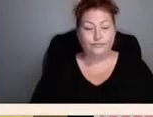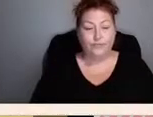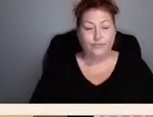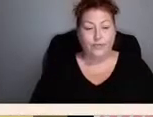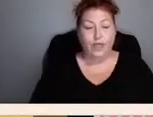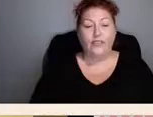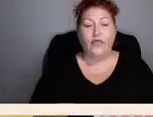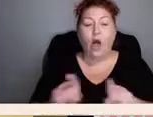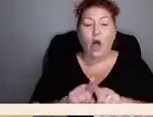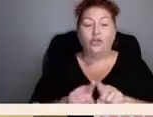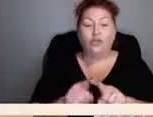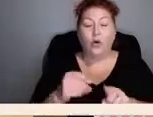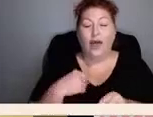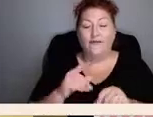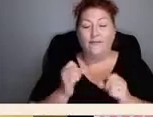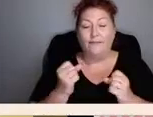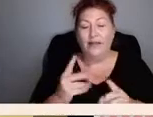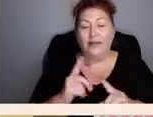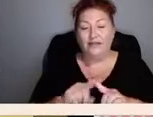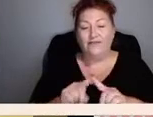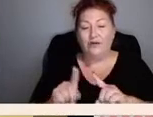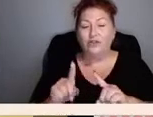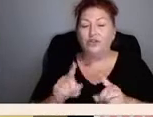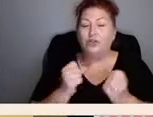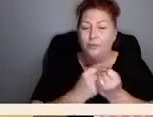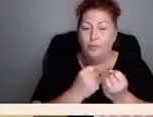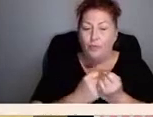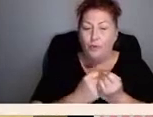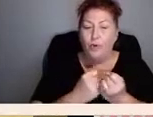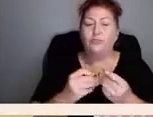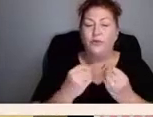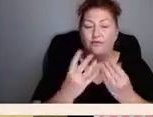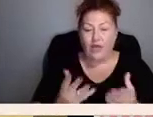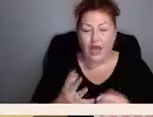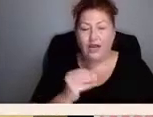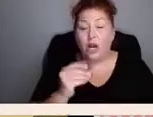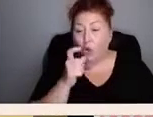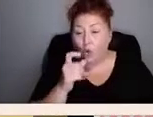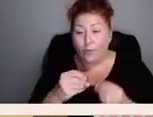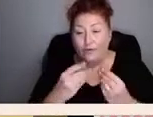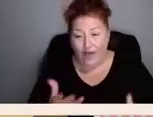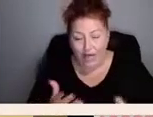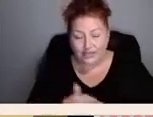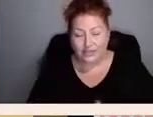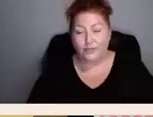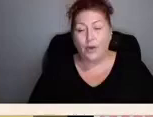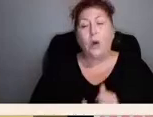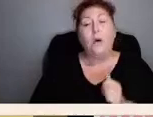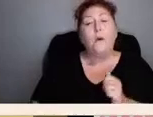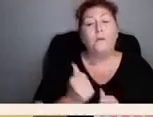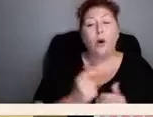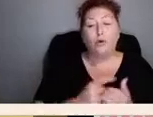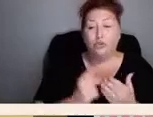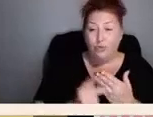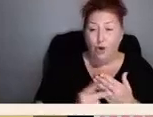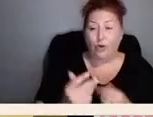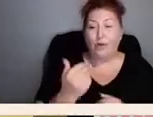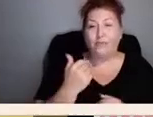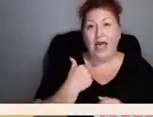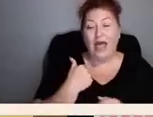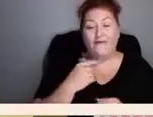There's also a lot of difference in the supports provided and who provides them. Most programs